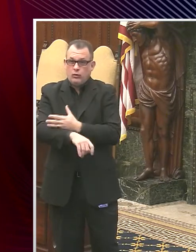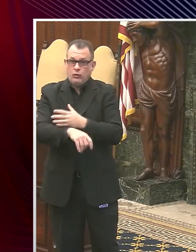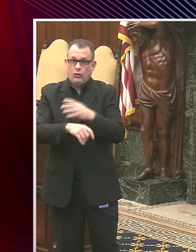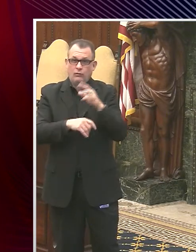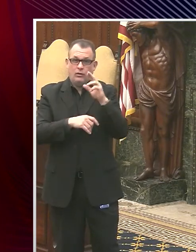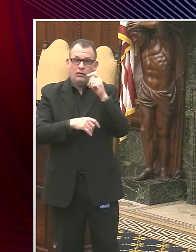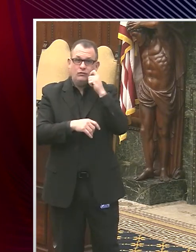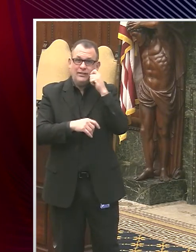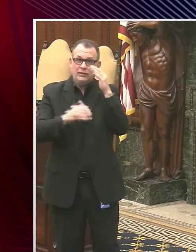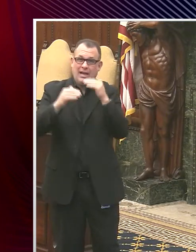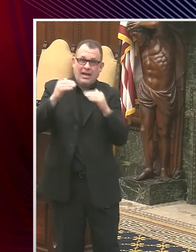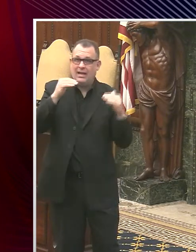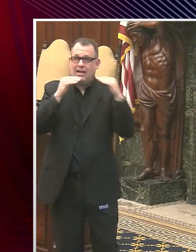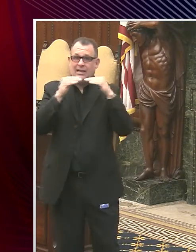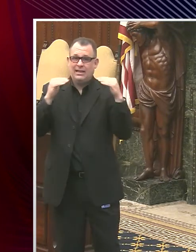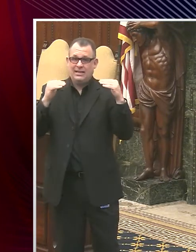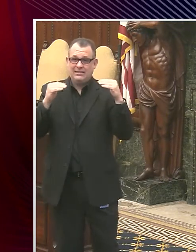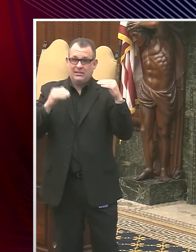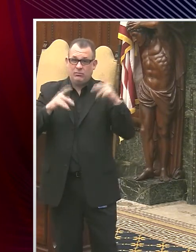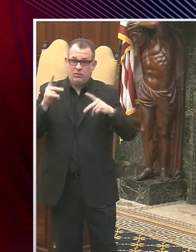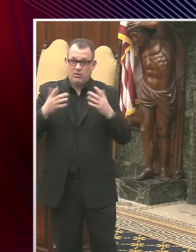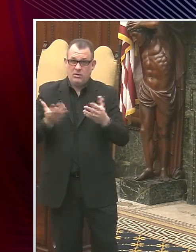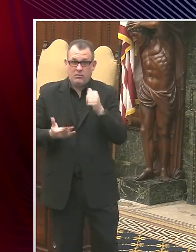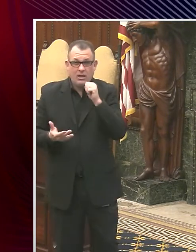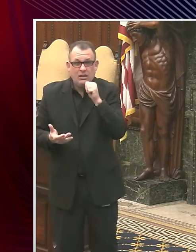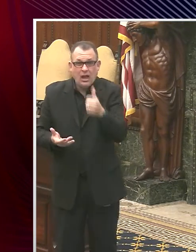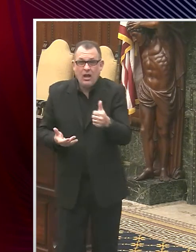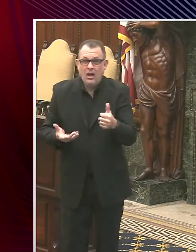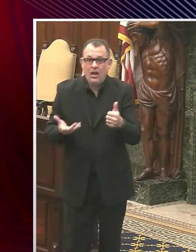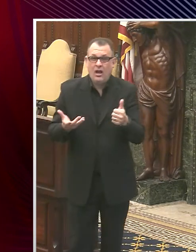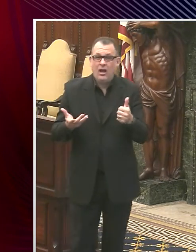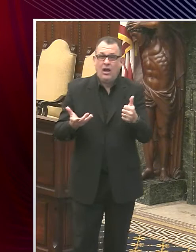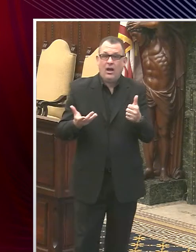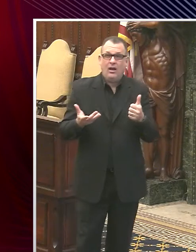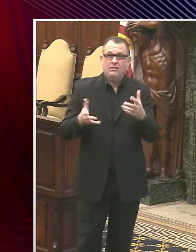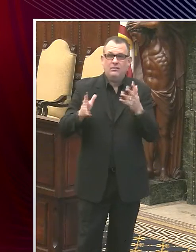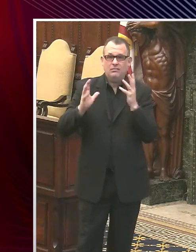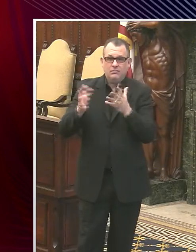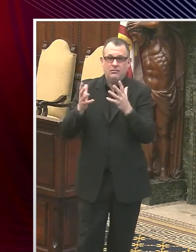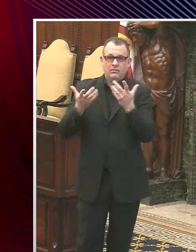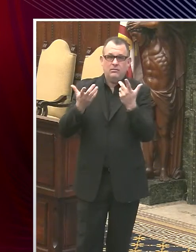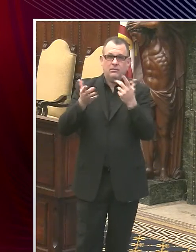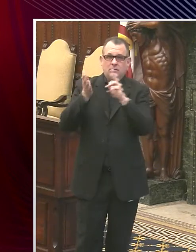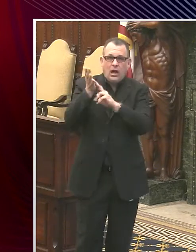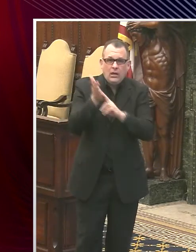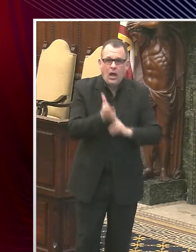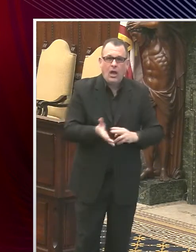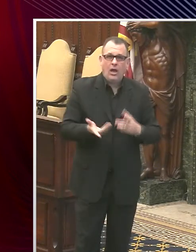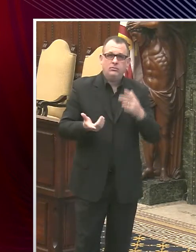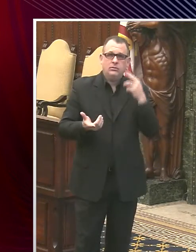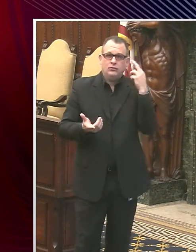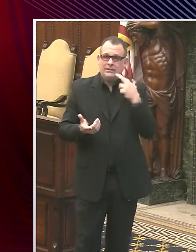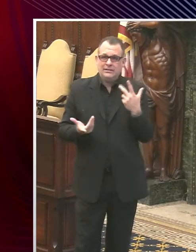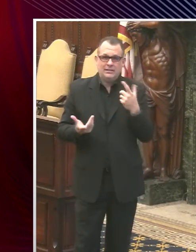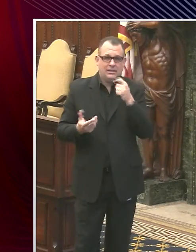given that these people, might not have already to this point been signing up for whatever reason or getting